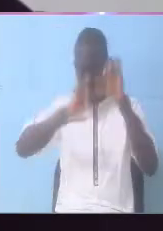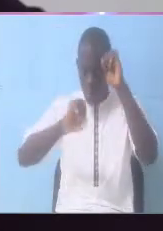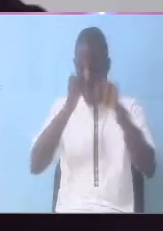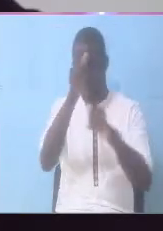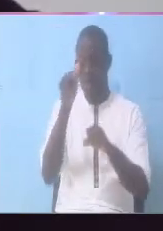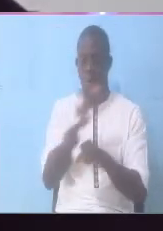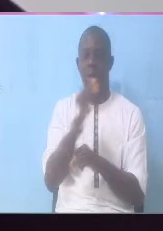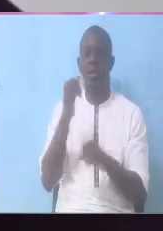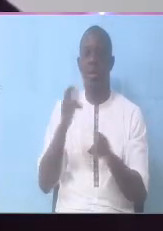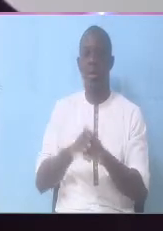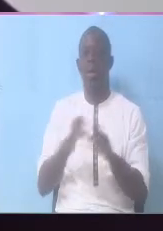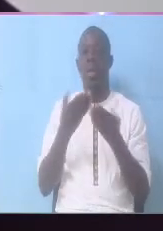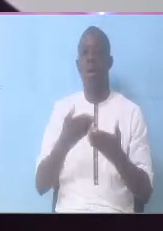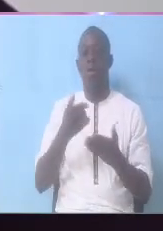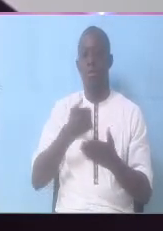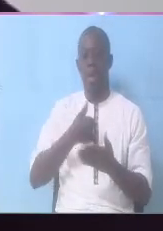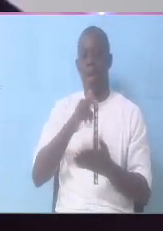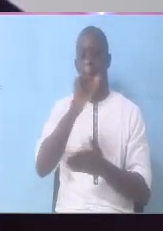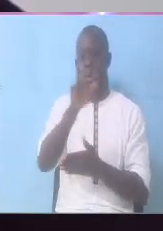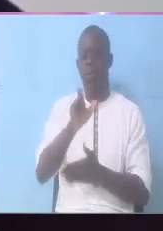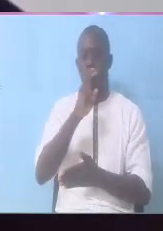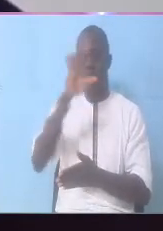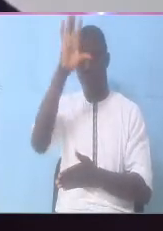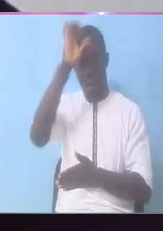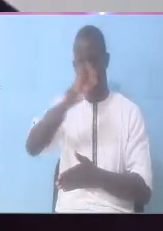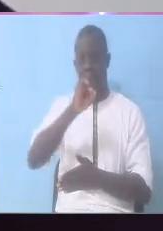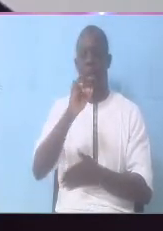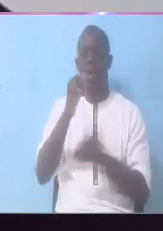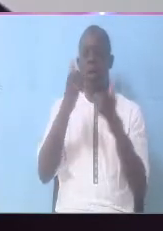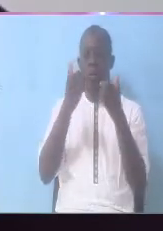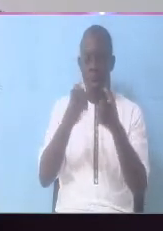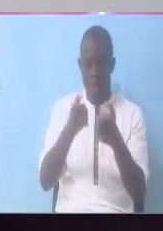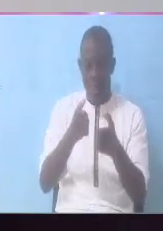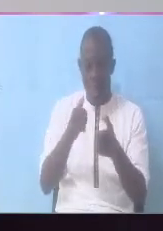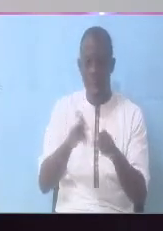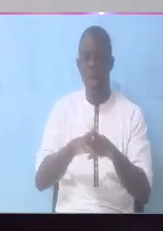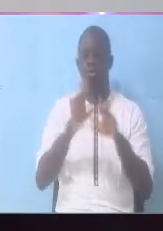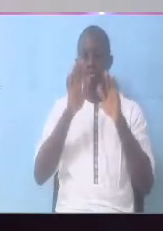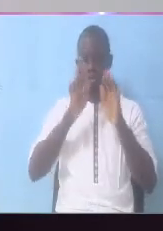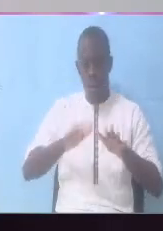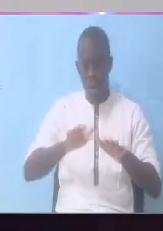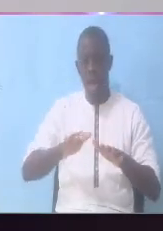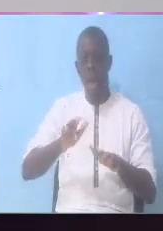I happen to be somebody who can speak Jola, Mandinka, Wolof, and Fula.